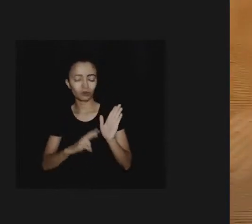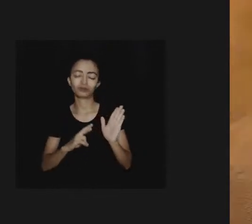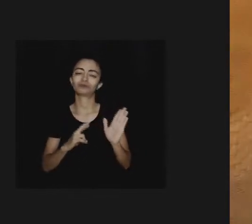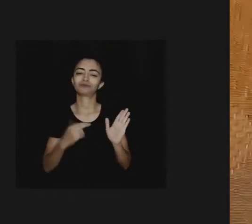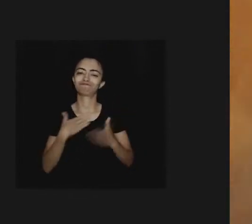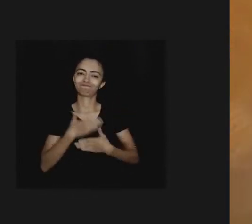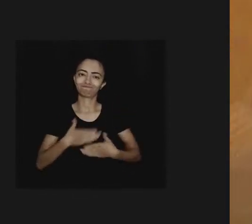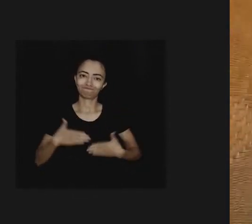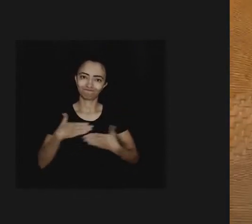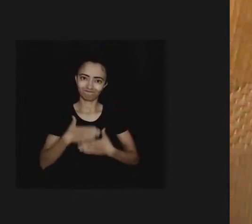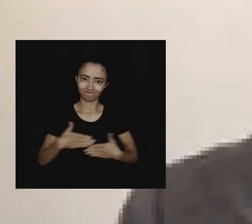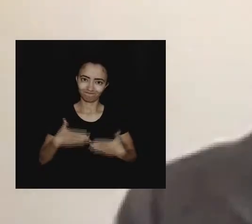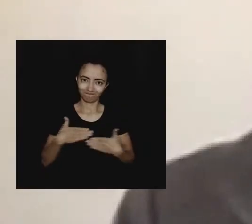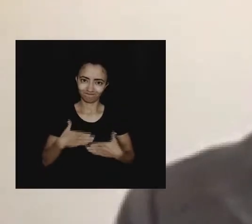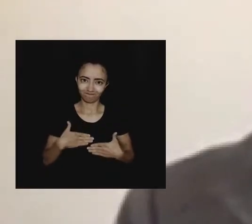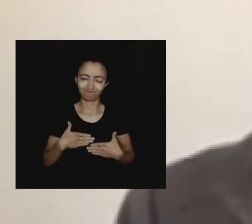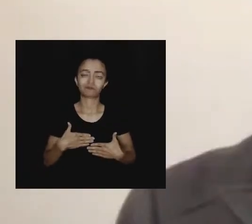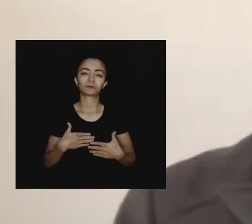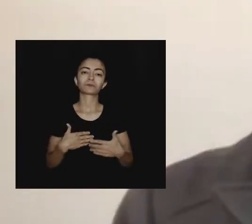minute